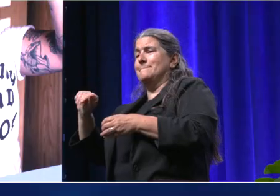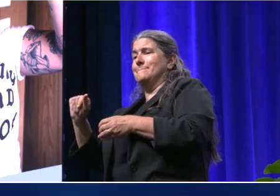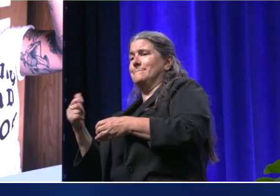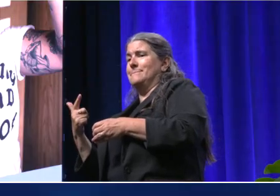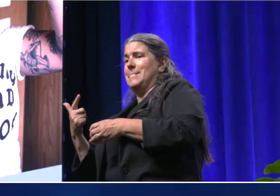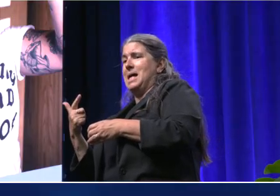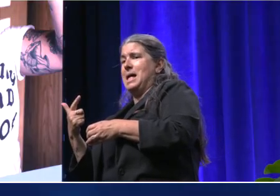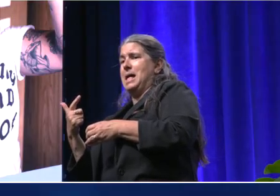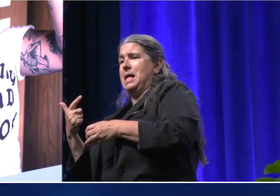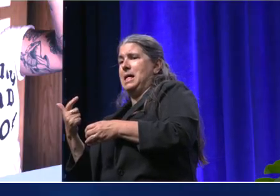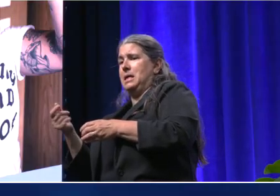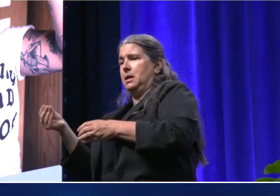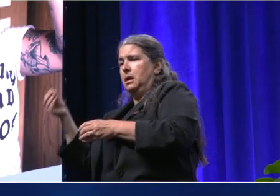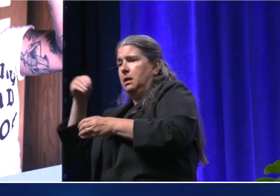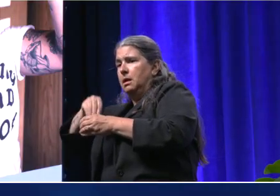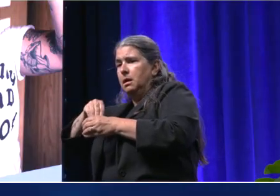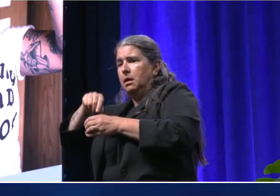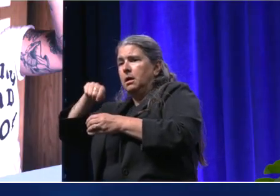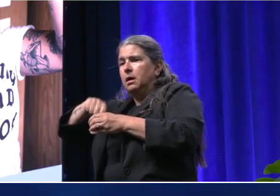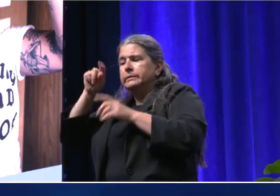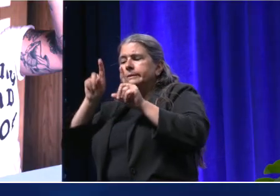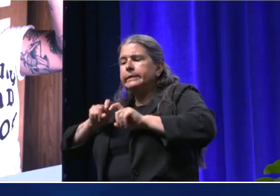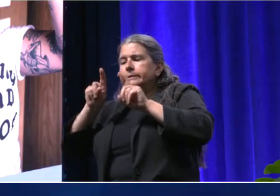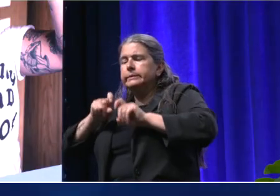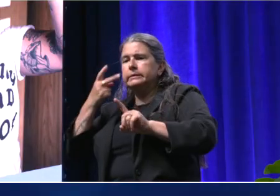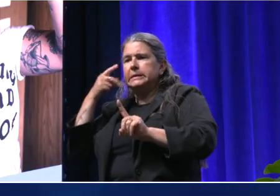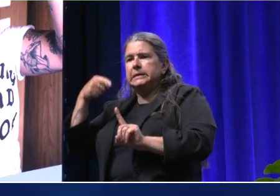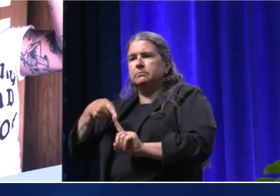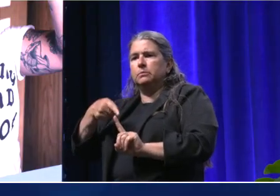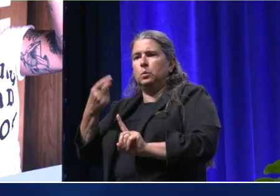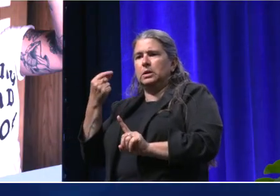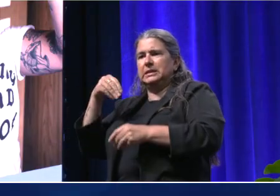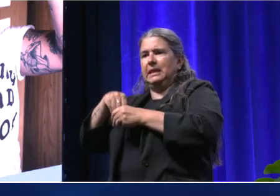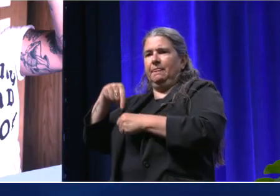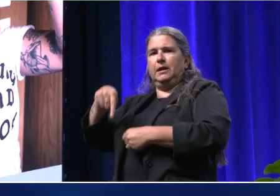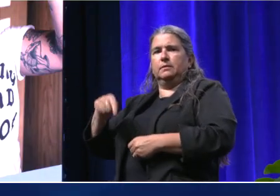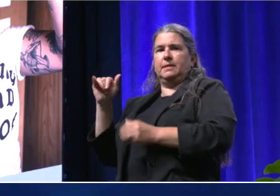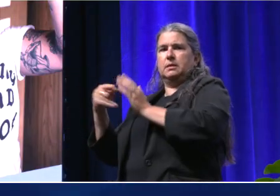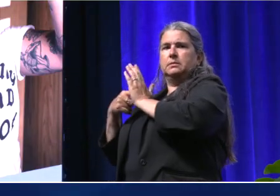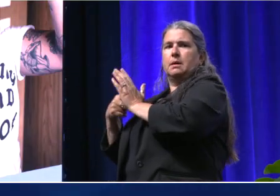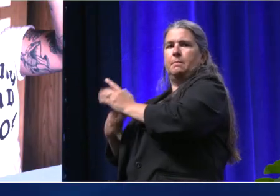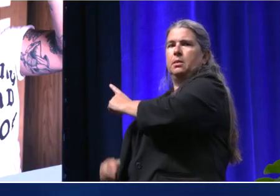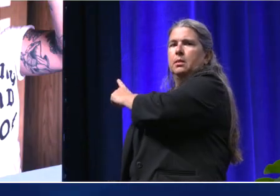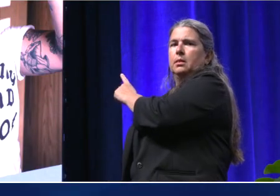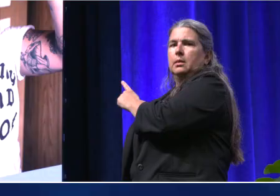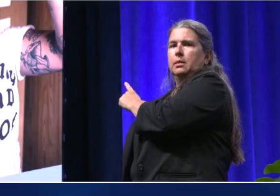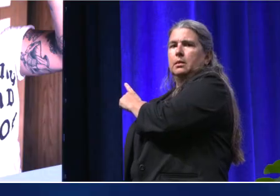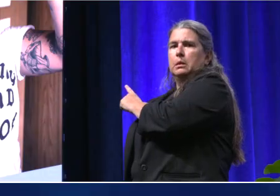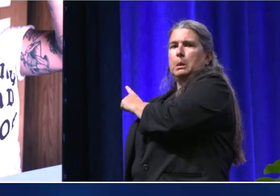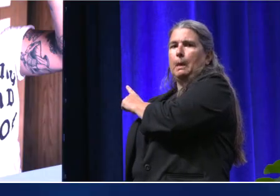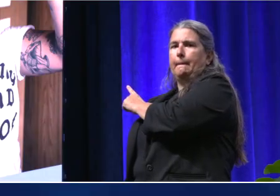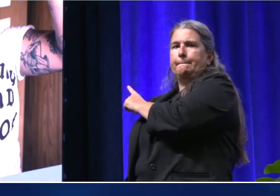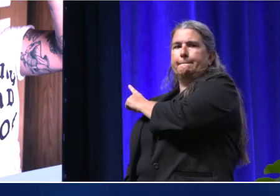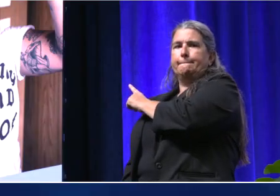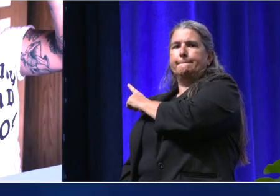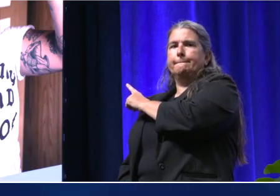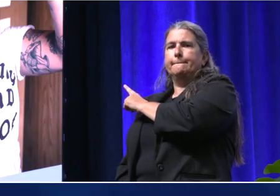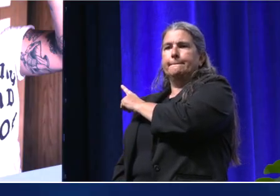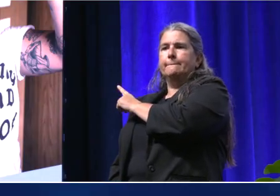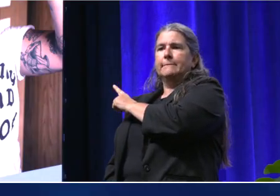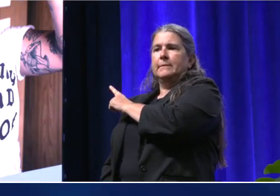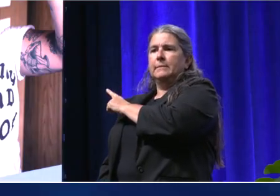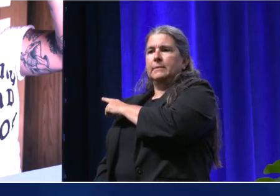This is what it looks like in practice. This is Ainsley Bryce out in the Appalachian Mountains in North Carolina. The samples, importantly, are given